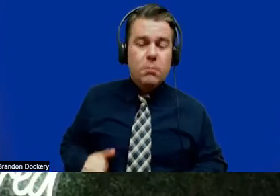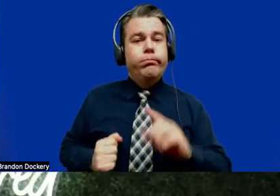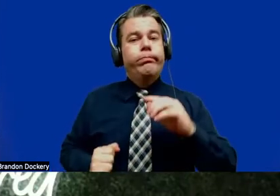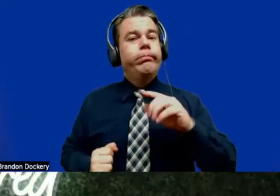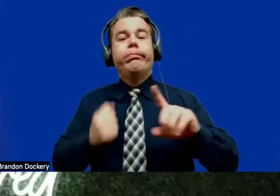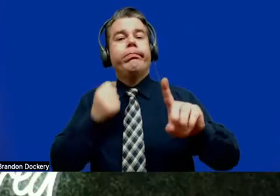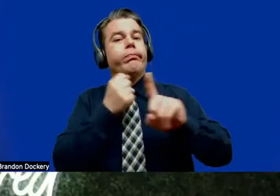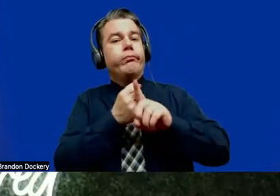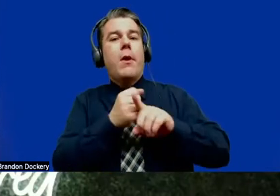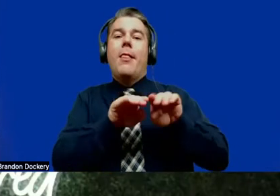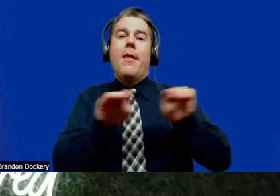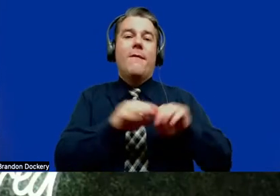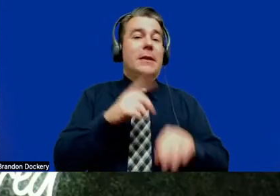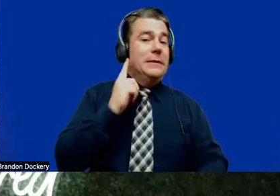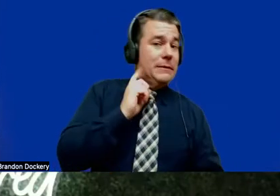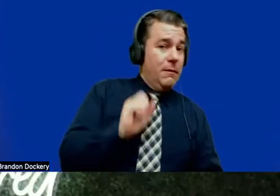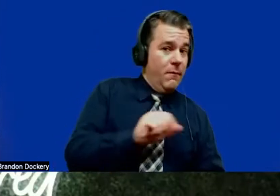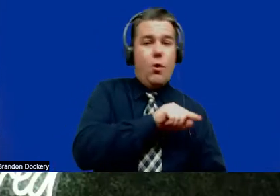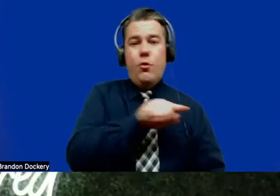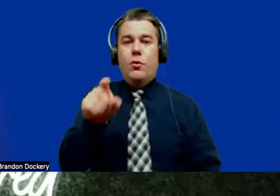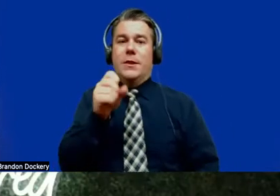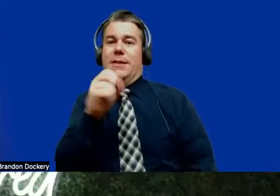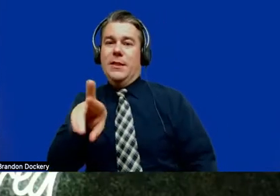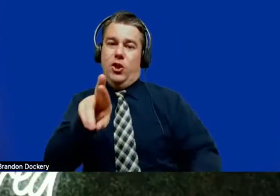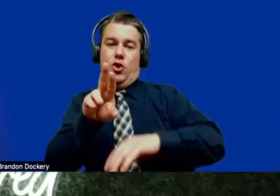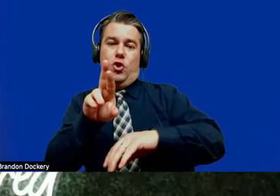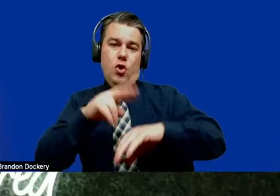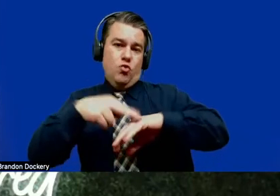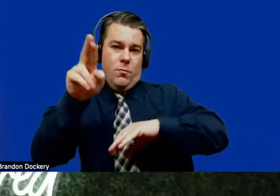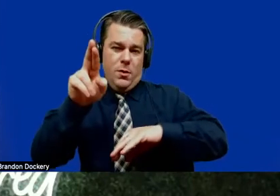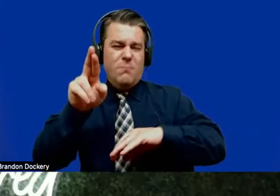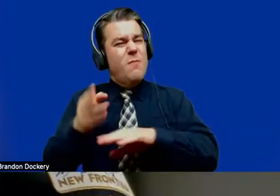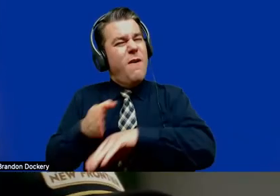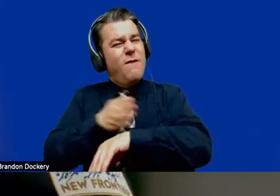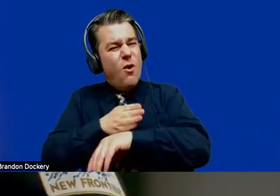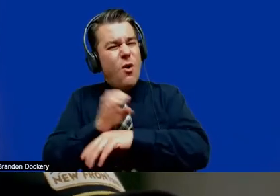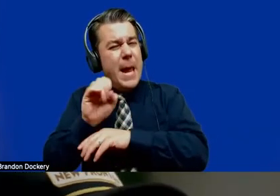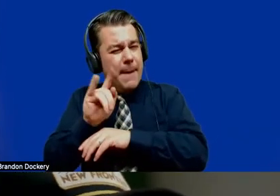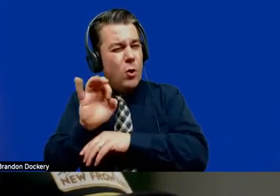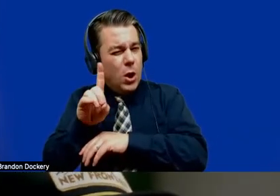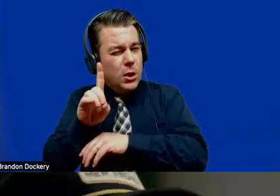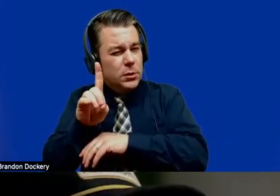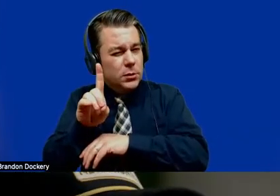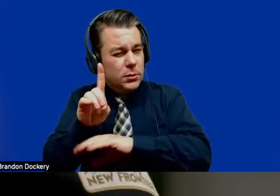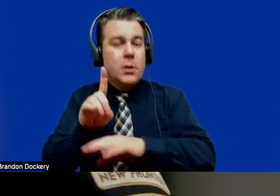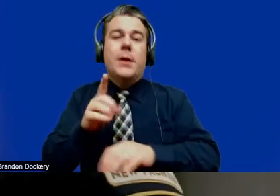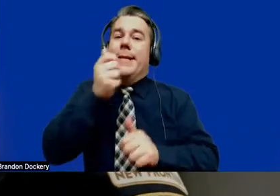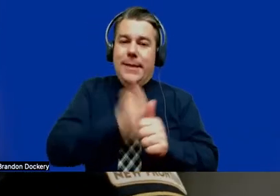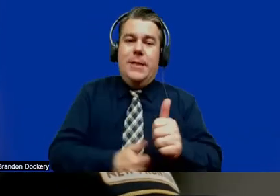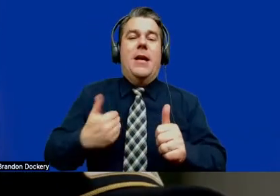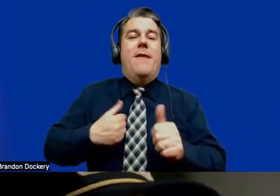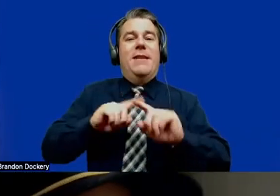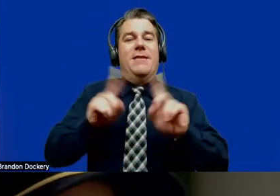silver through senior ruby. So right before you become an emerald and become a jewel. Each one of those has a different dollar